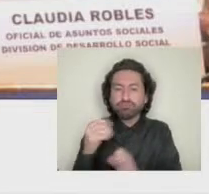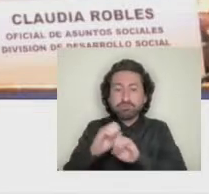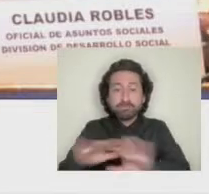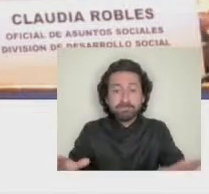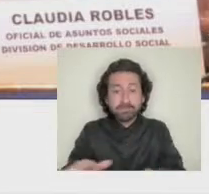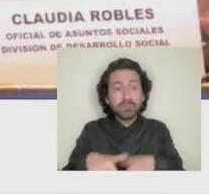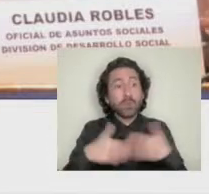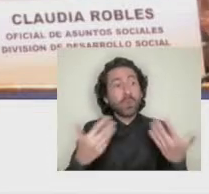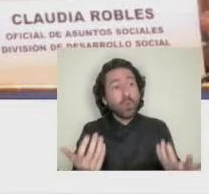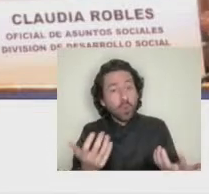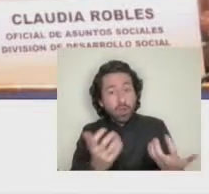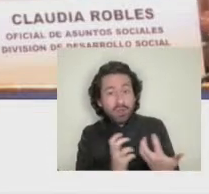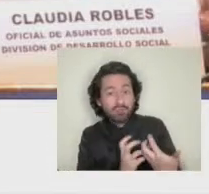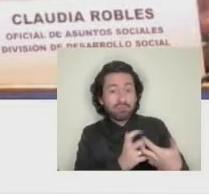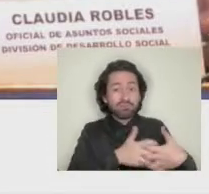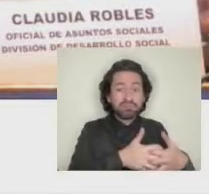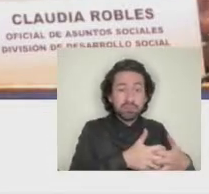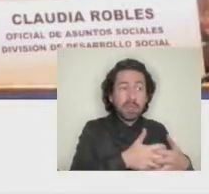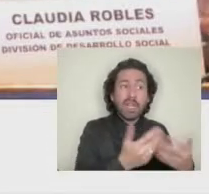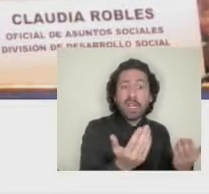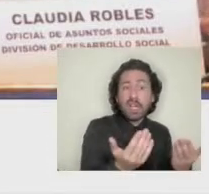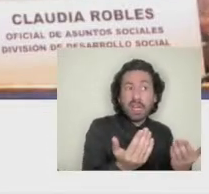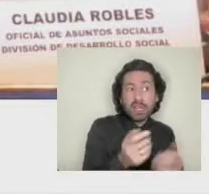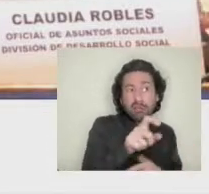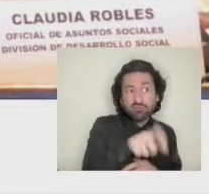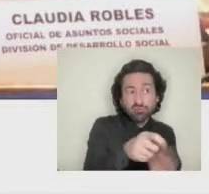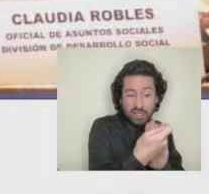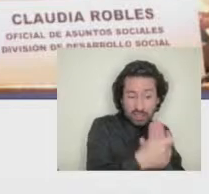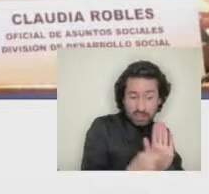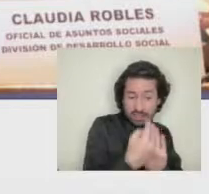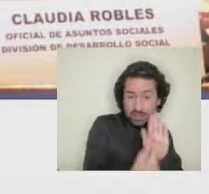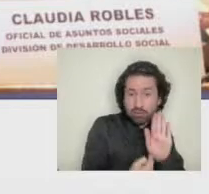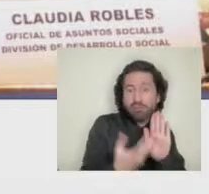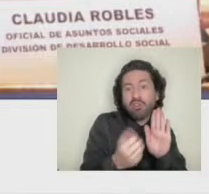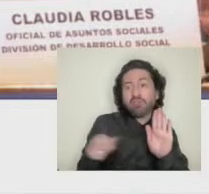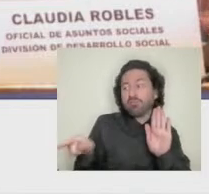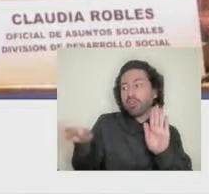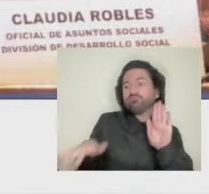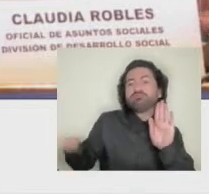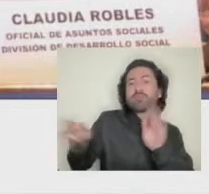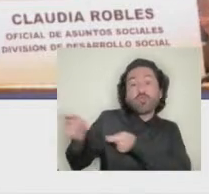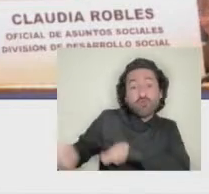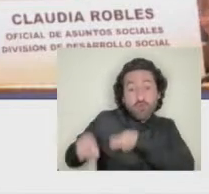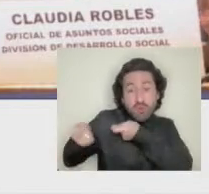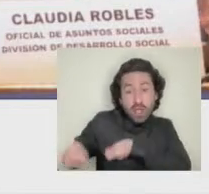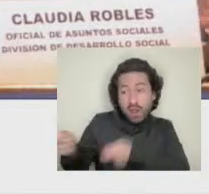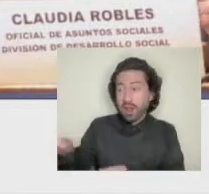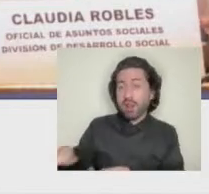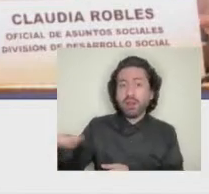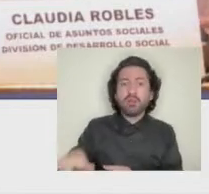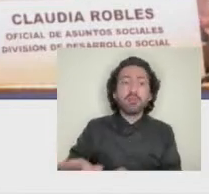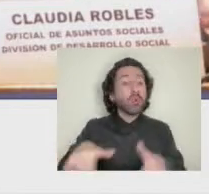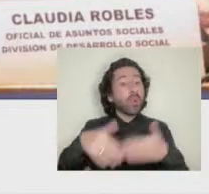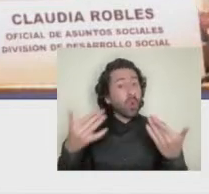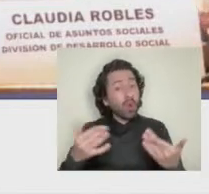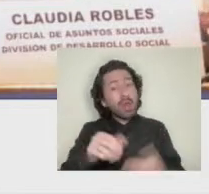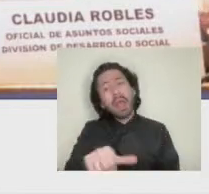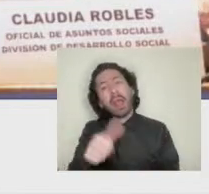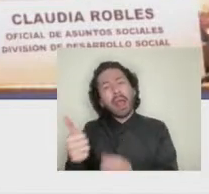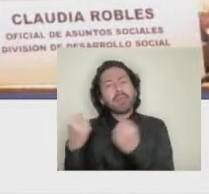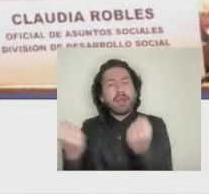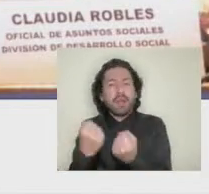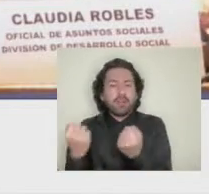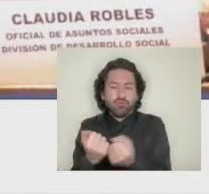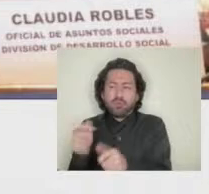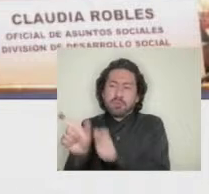just disseminated, the adaptation of requirements in the rural areas, for example, or the measures of affirmative